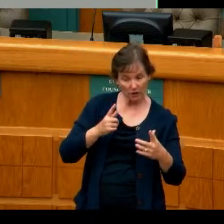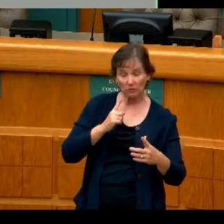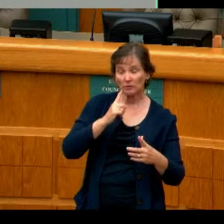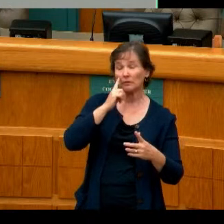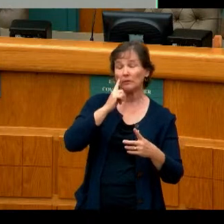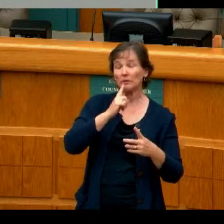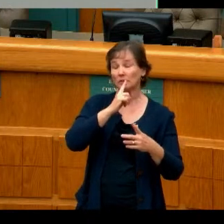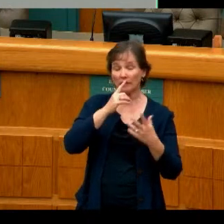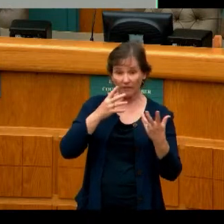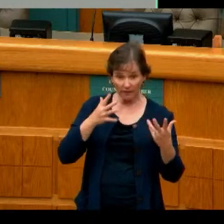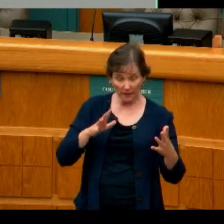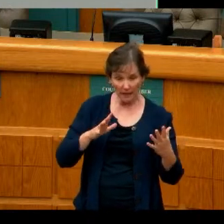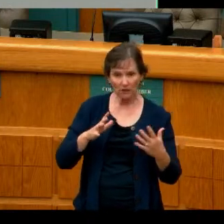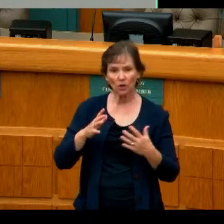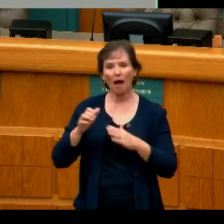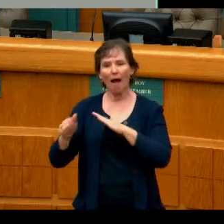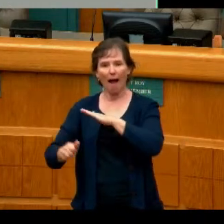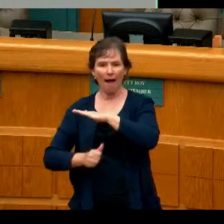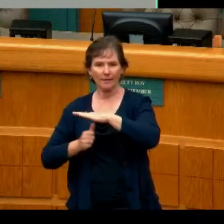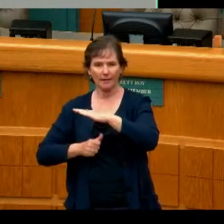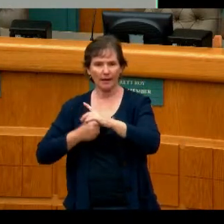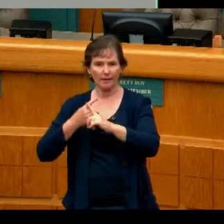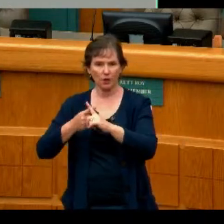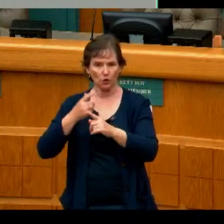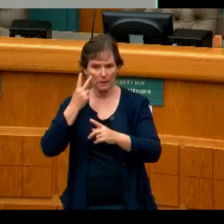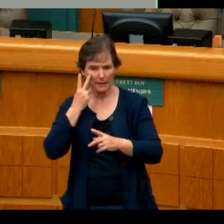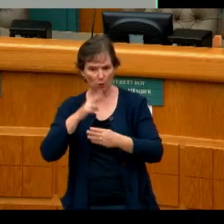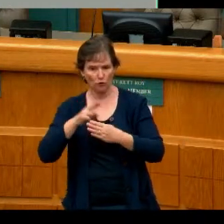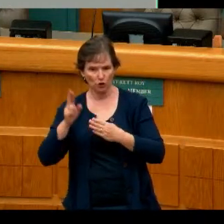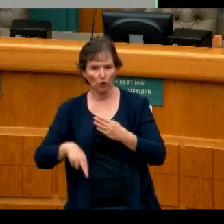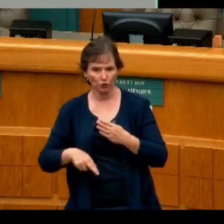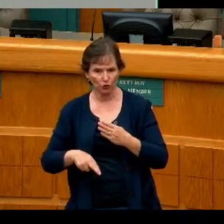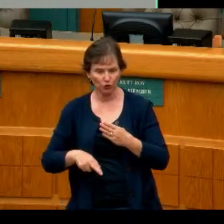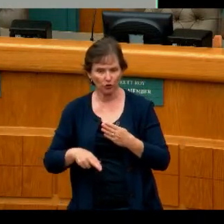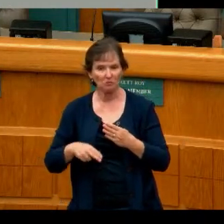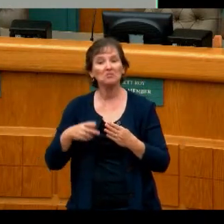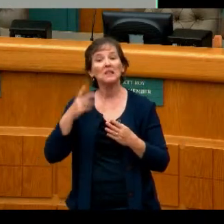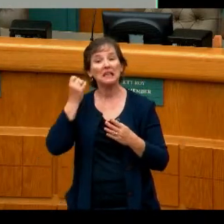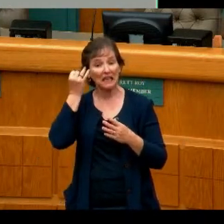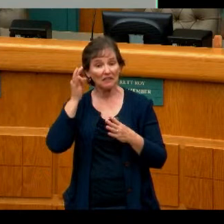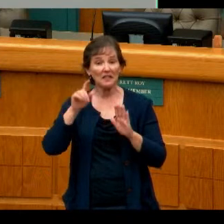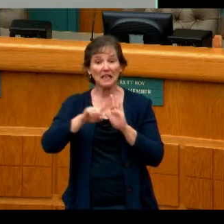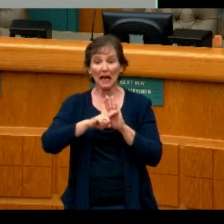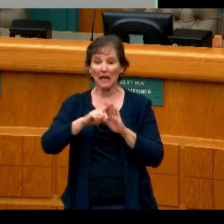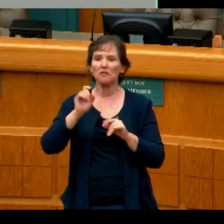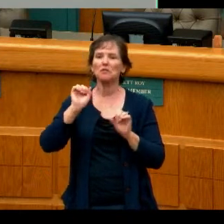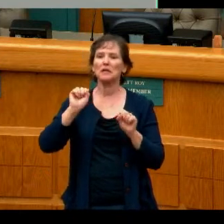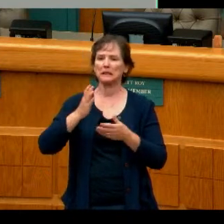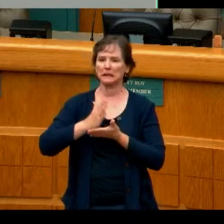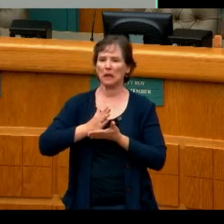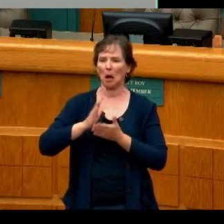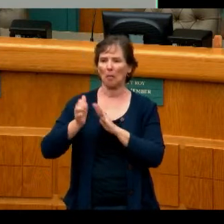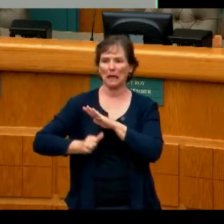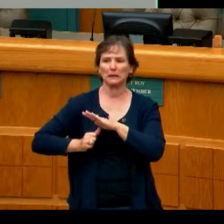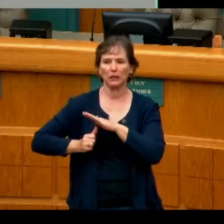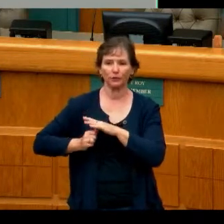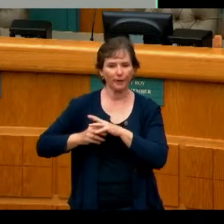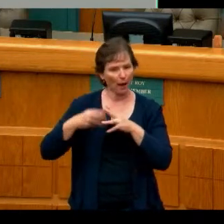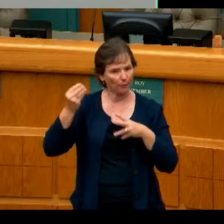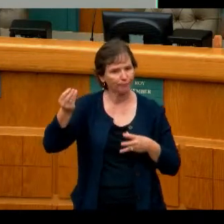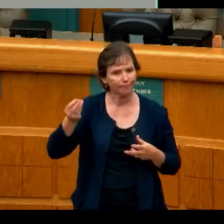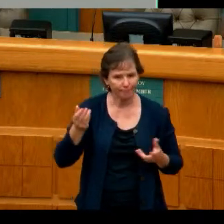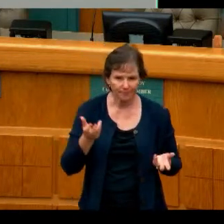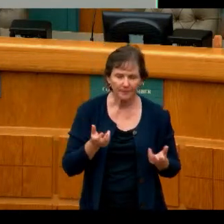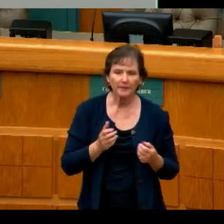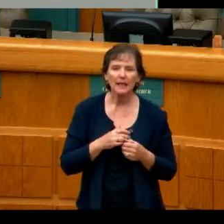test, isolate until you get the result of that test. Don't assume that the test is going to come back negative. You should assume that's going to come back positive.